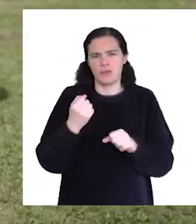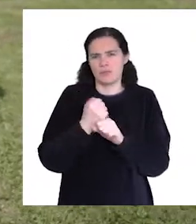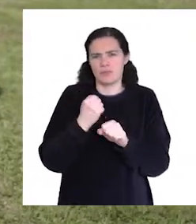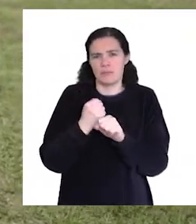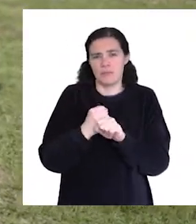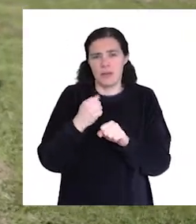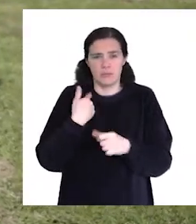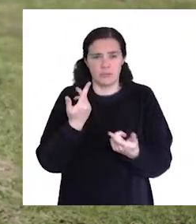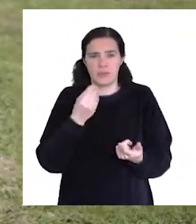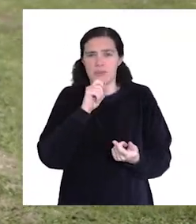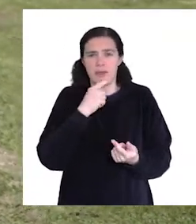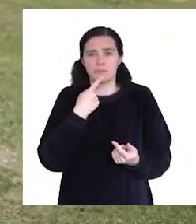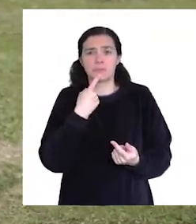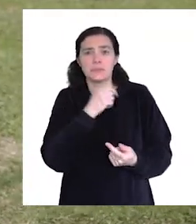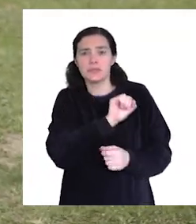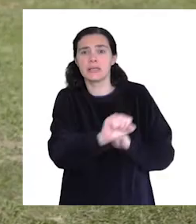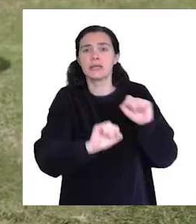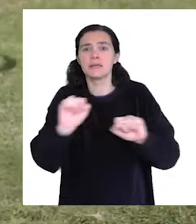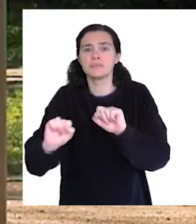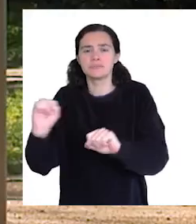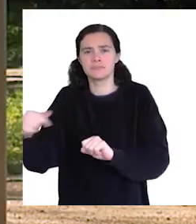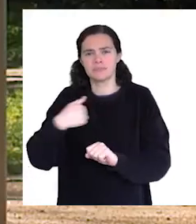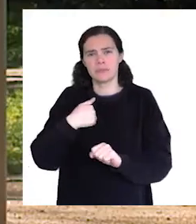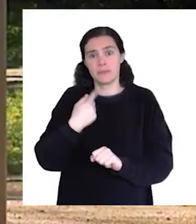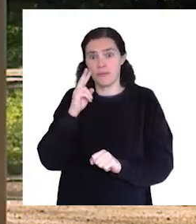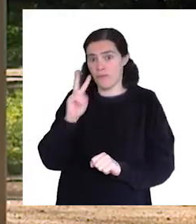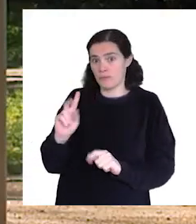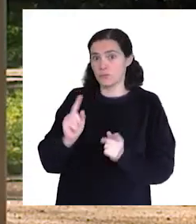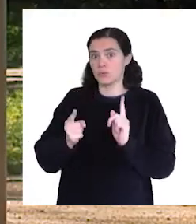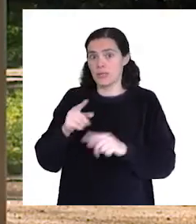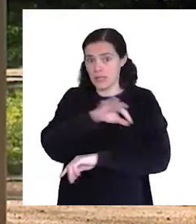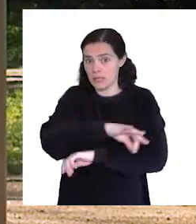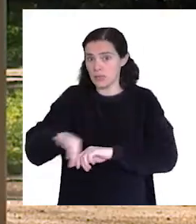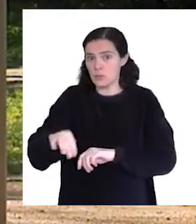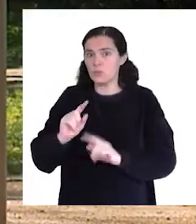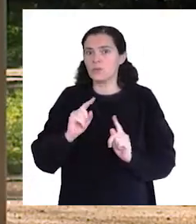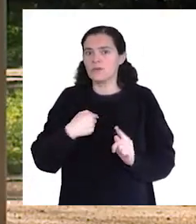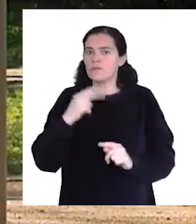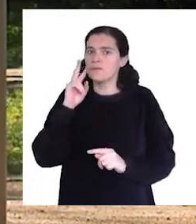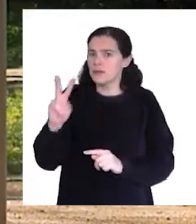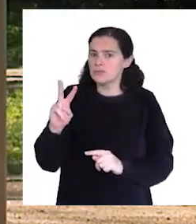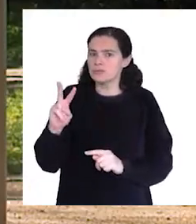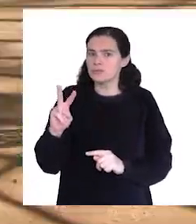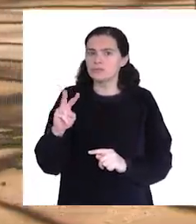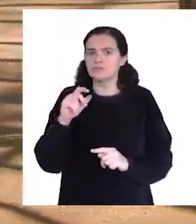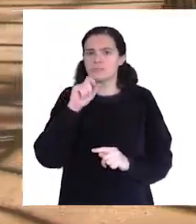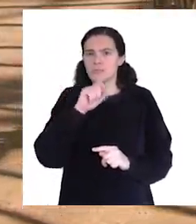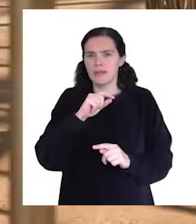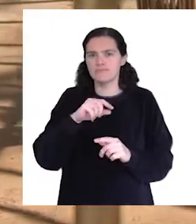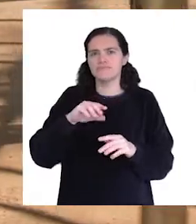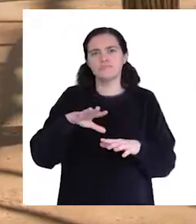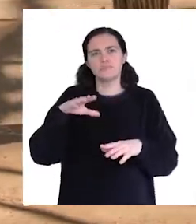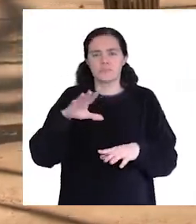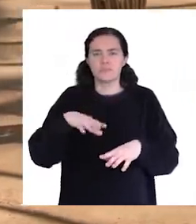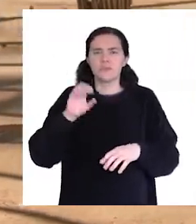work, open to your interpretation. But for me, I see in this architecture, I see the arches